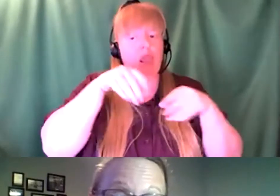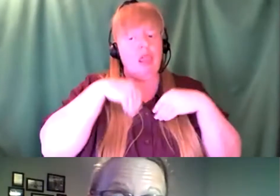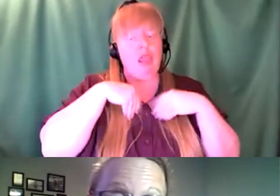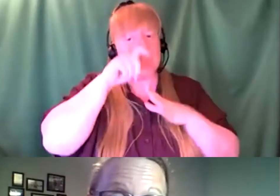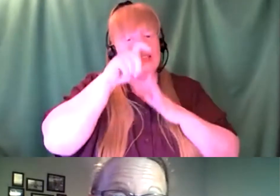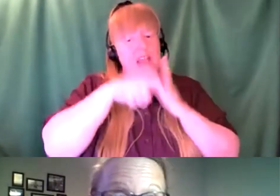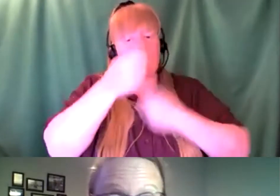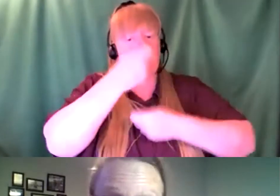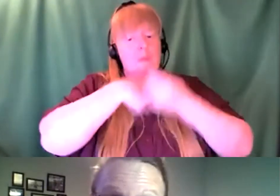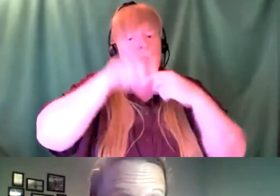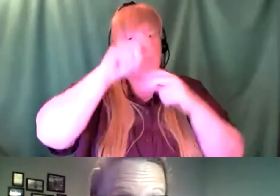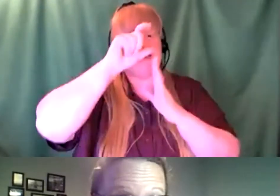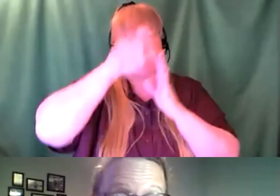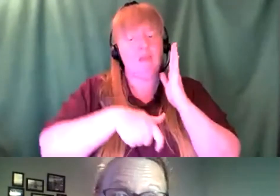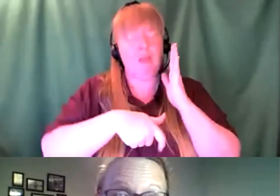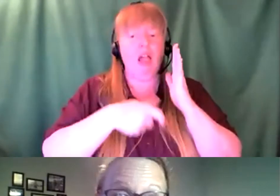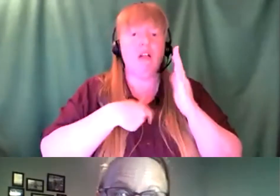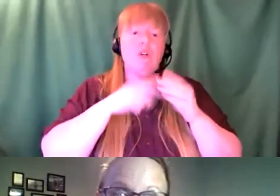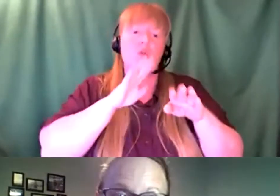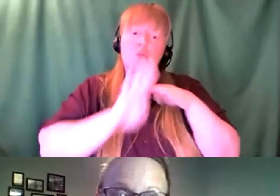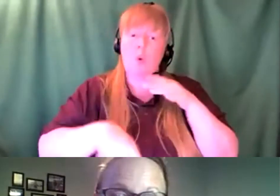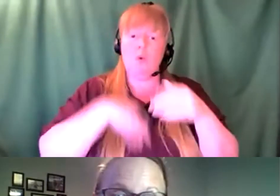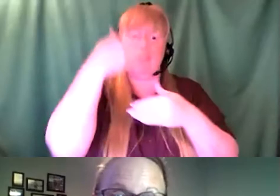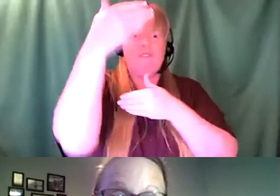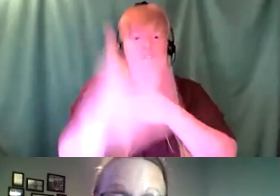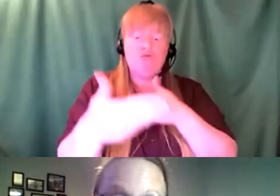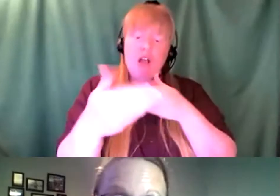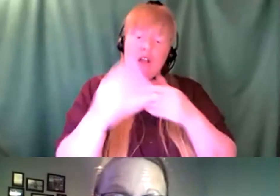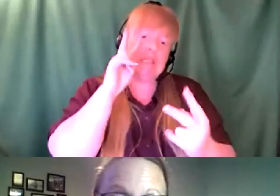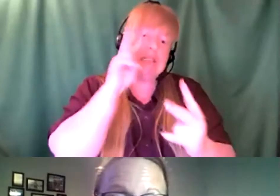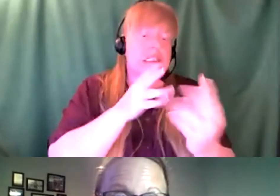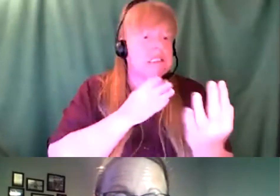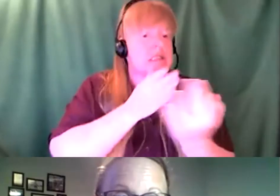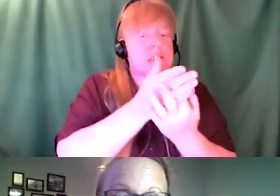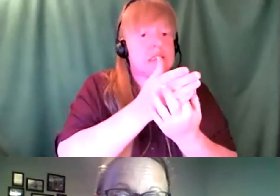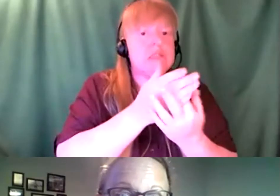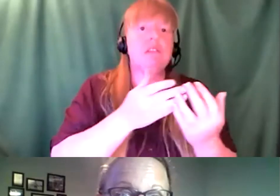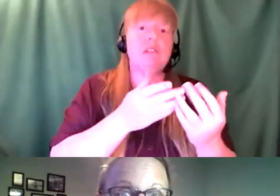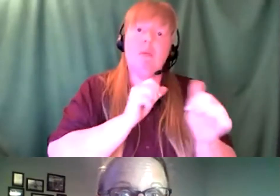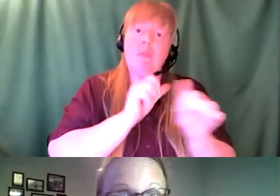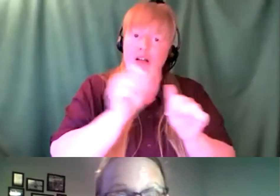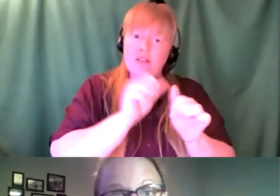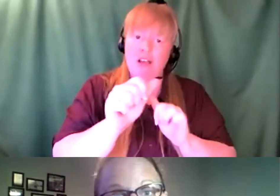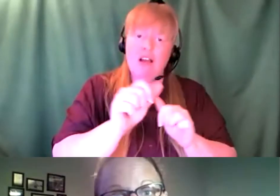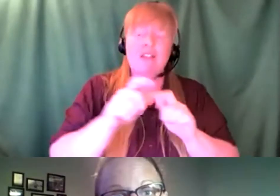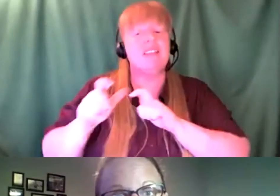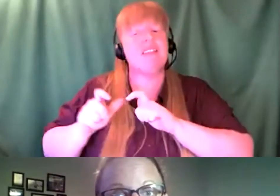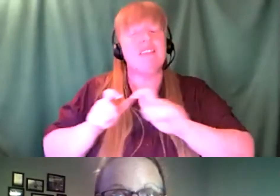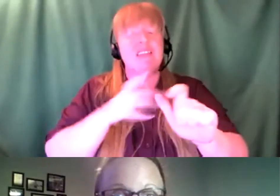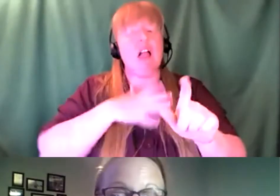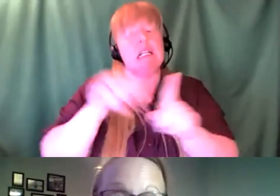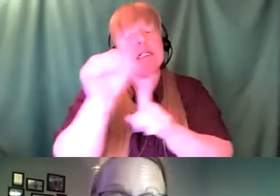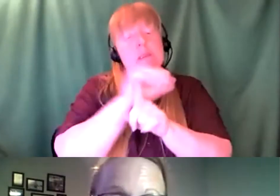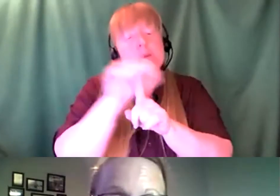and center for them to look at least. I think we've got a lot of work to do on the access to the sport, but it's there as something